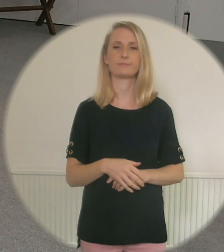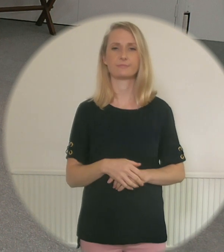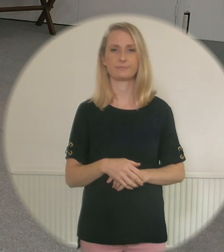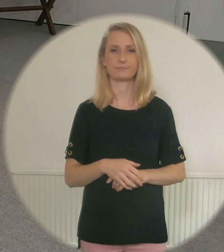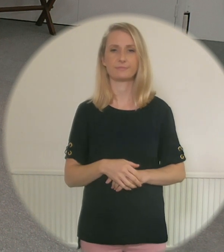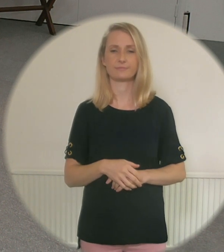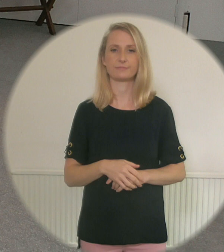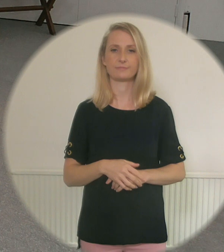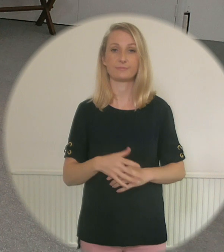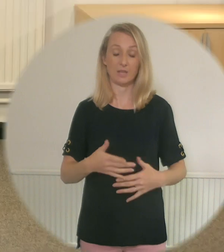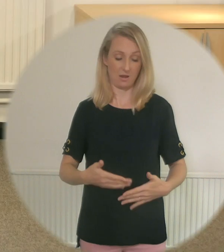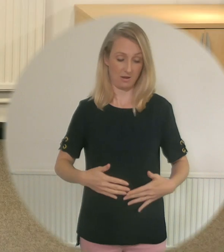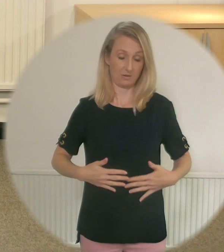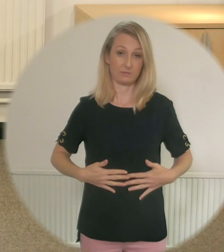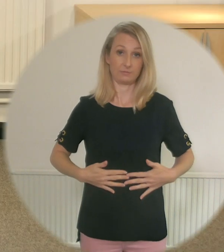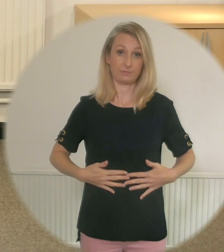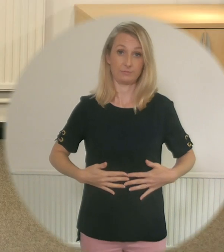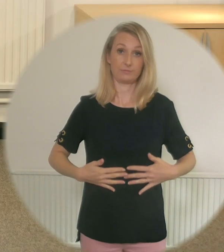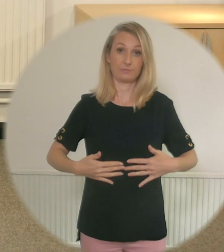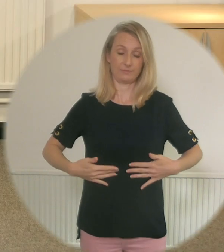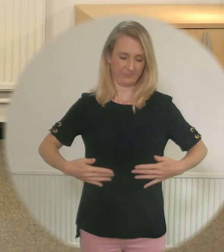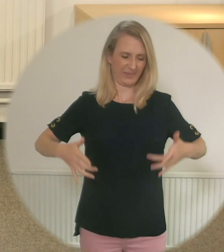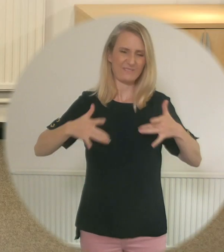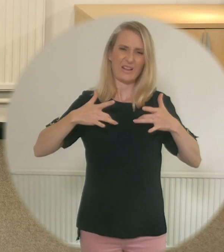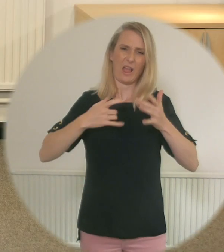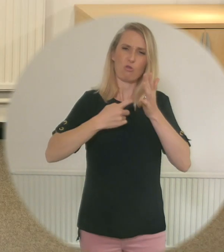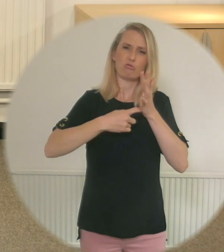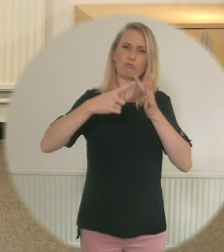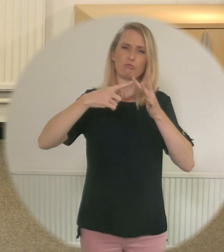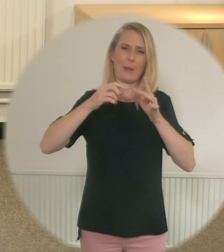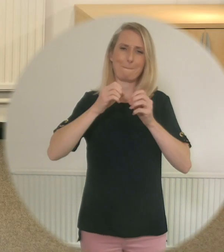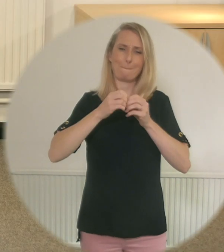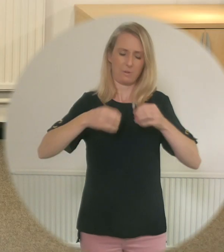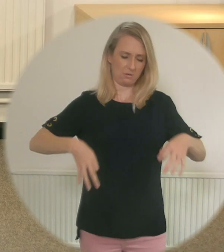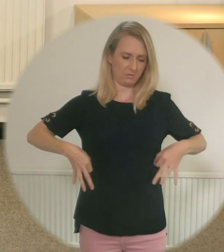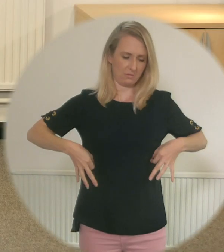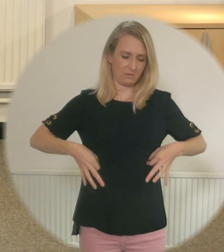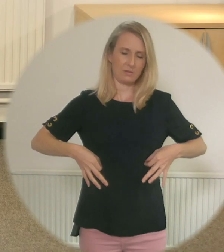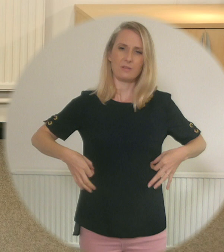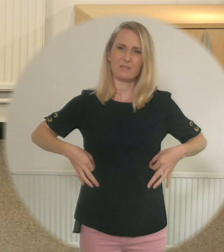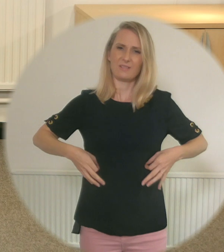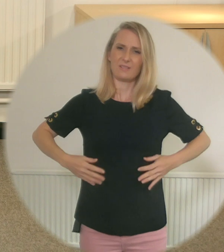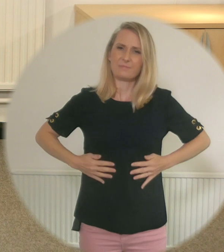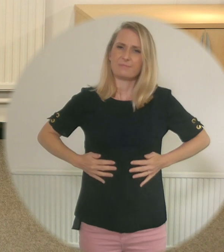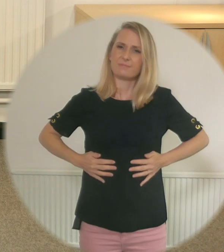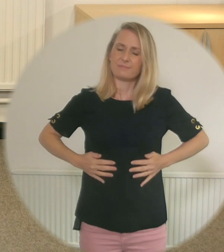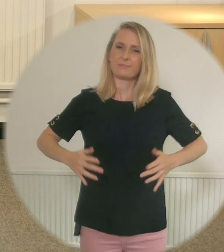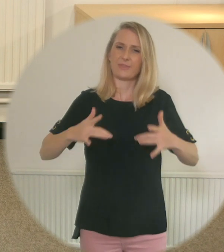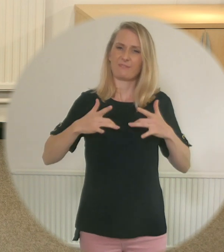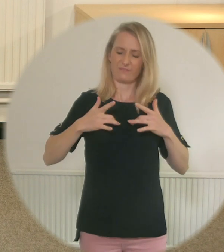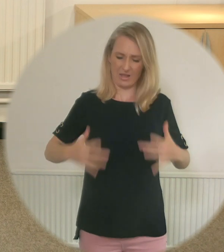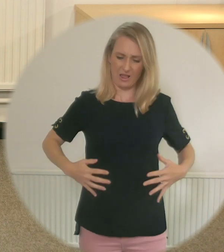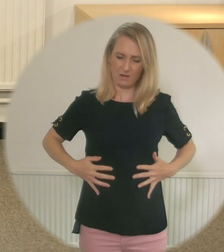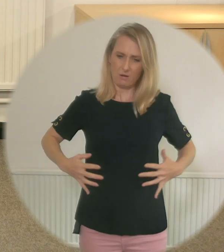Let's bring the hands up a little bit more towards the rib cage and continue breathing deeply and feel how your rib cage moves as